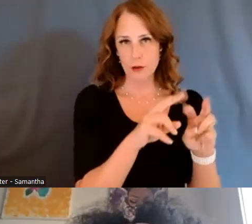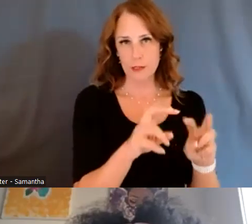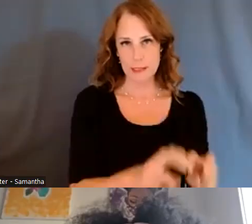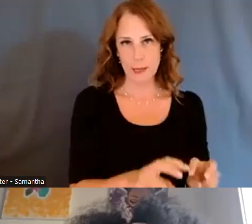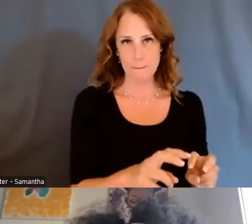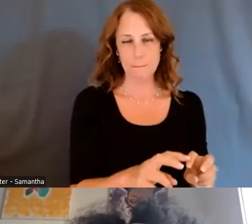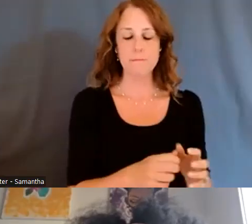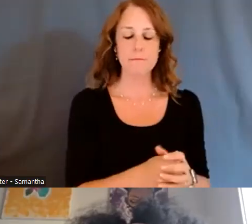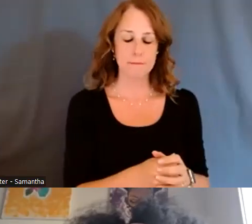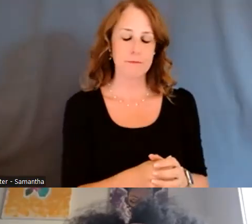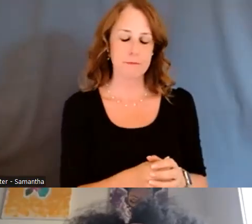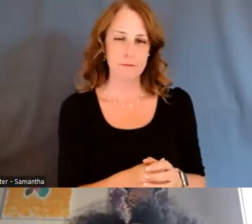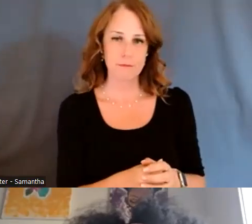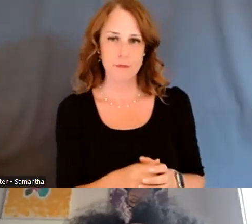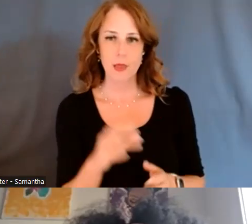there.